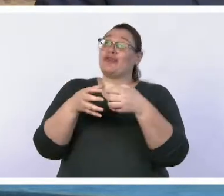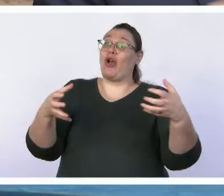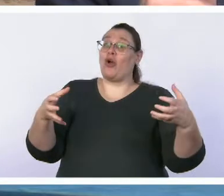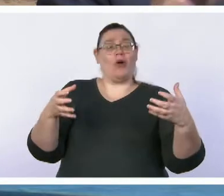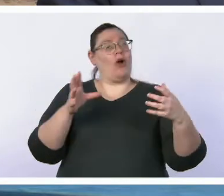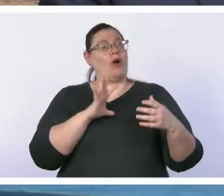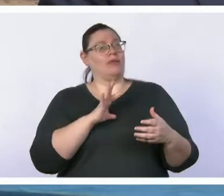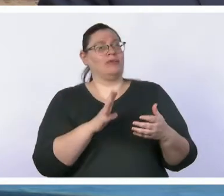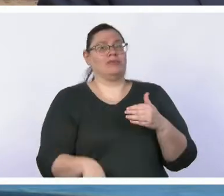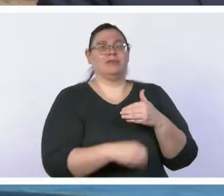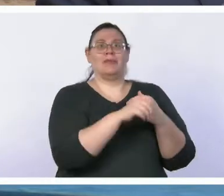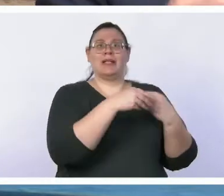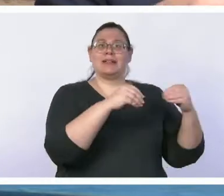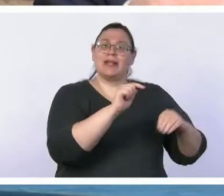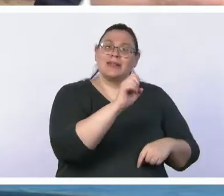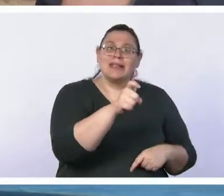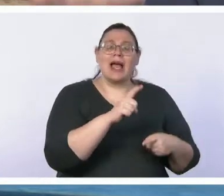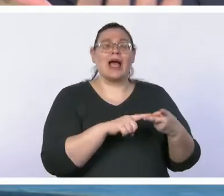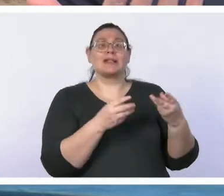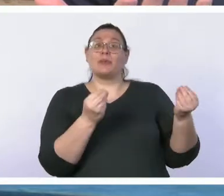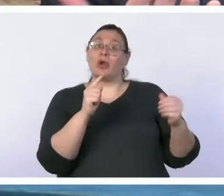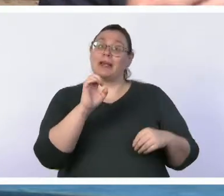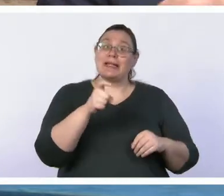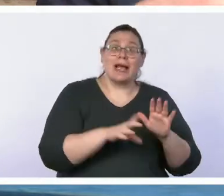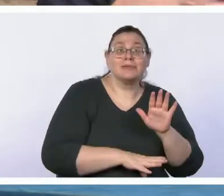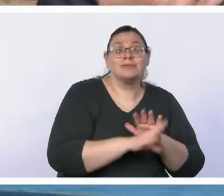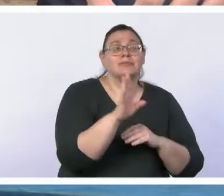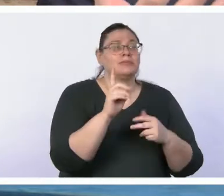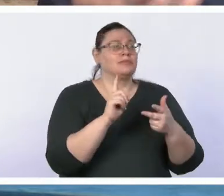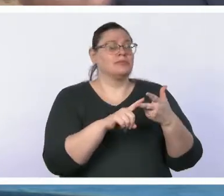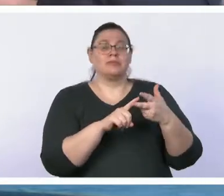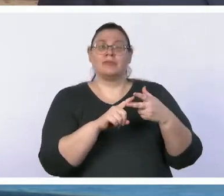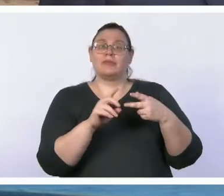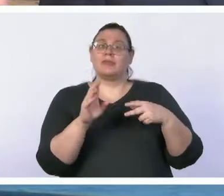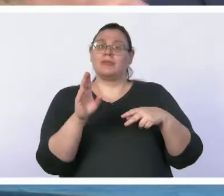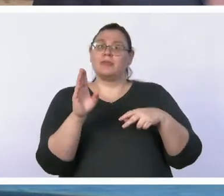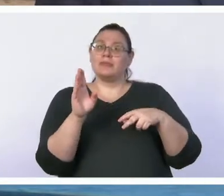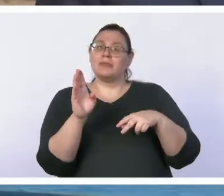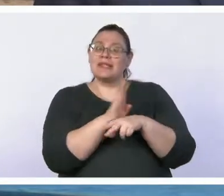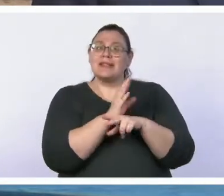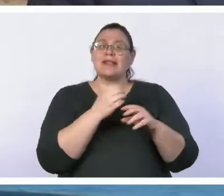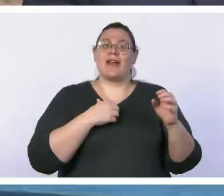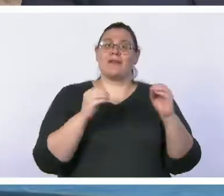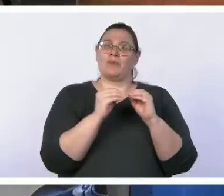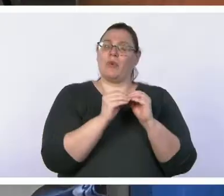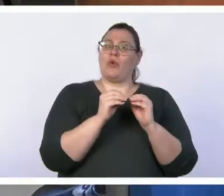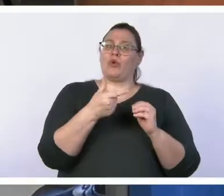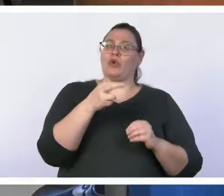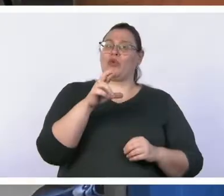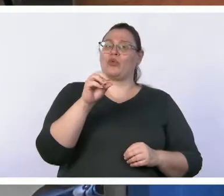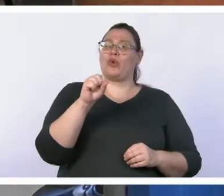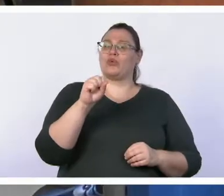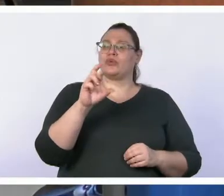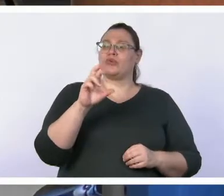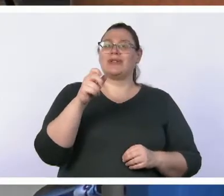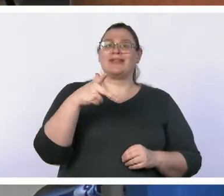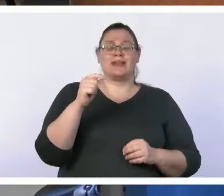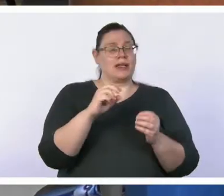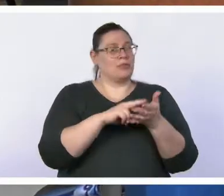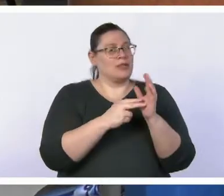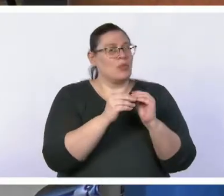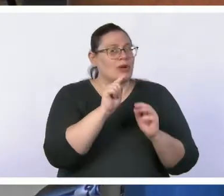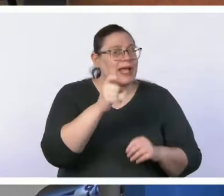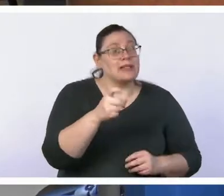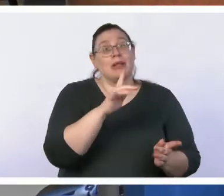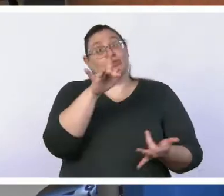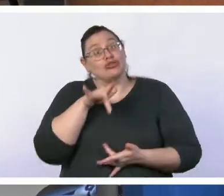sales tax. Property tax goes up. The businesses have more gross receipts, so there's more gross receipts tax. People are traveling, so we get our hotel